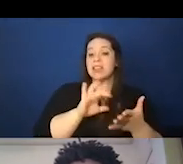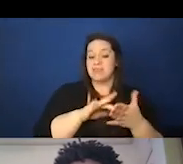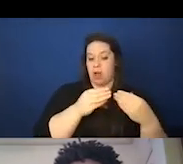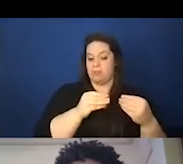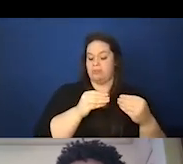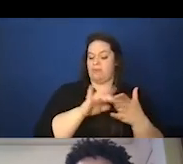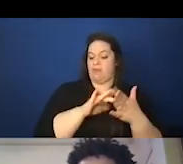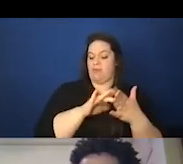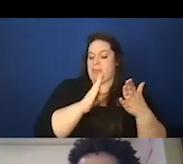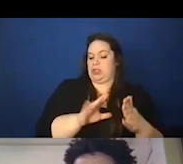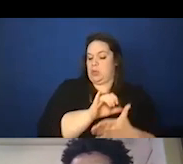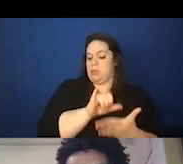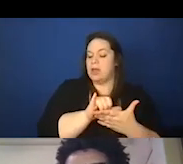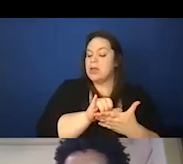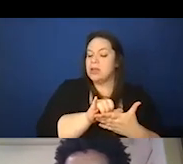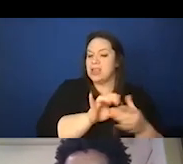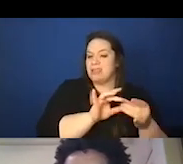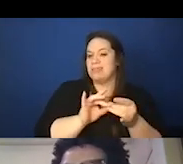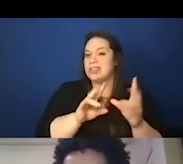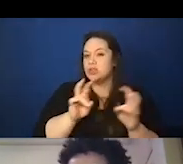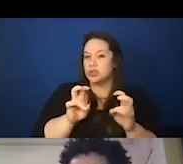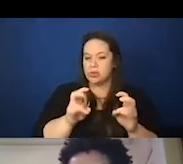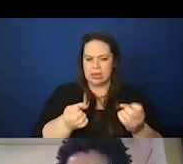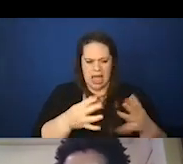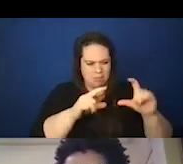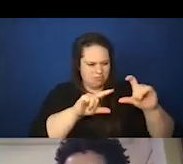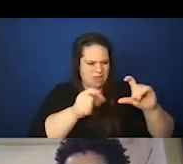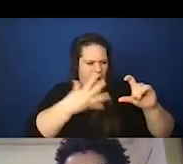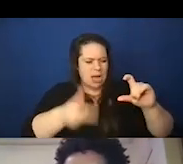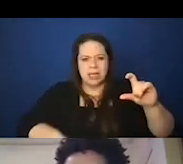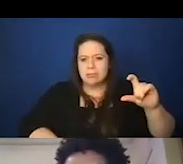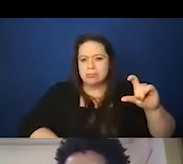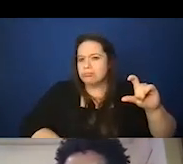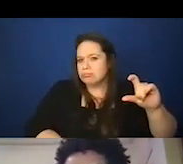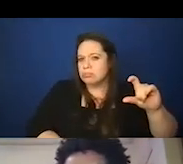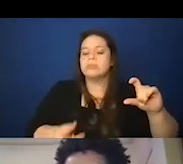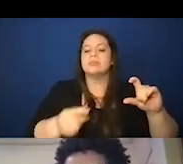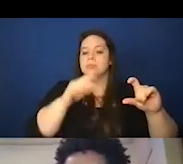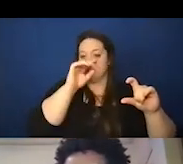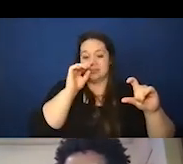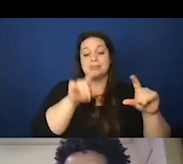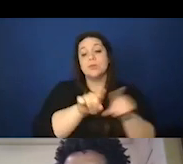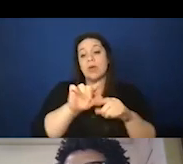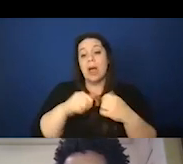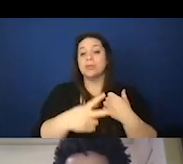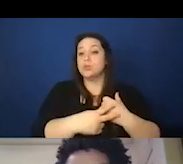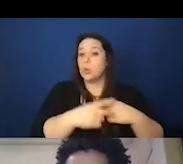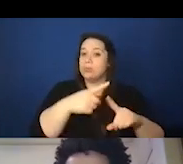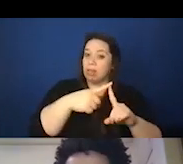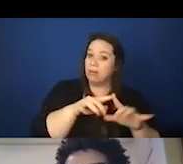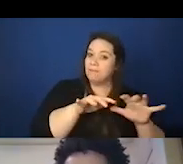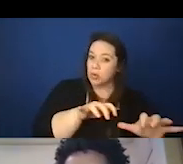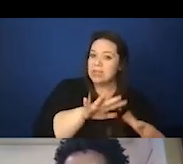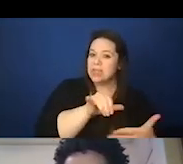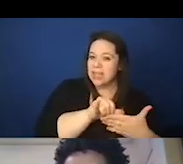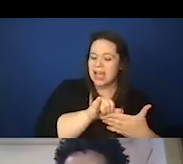this, that can relate to an issue in our sector. In addition to the way it's stored and the time period